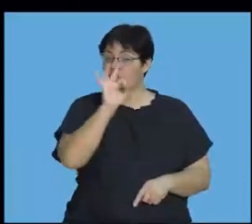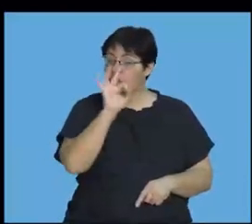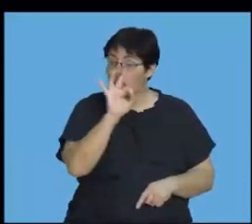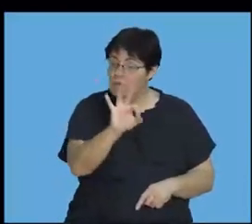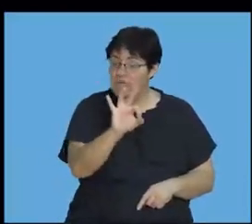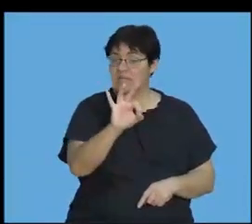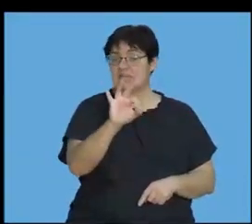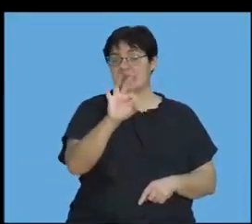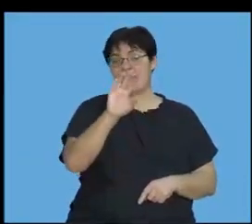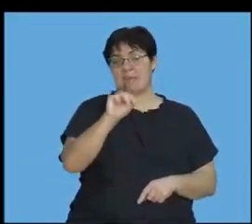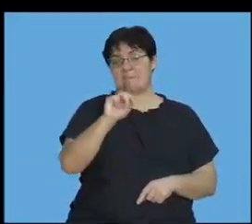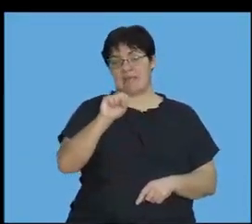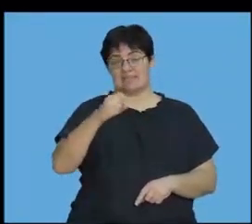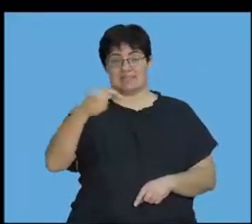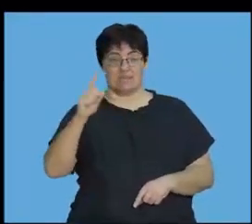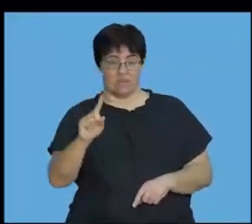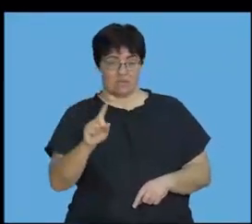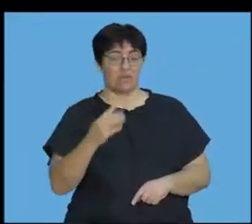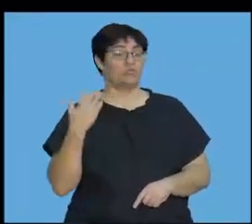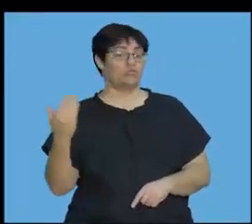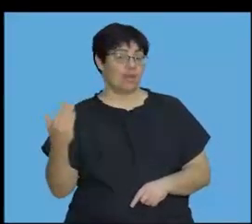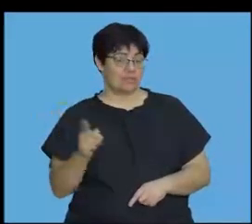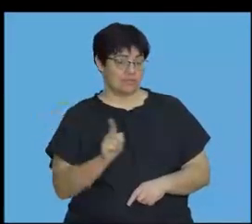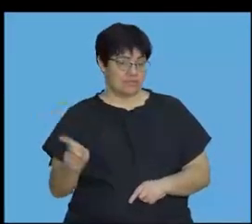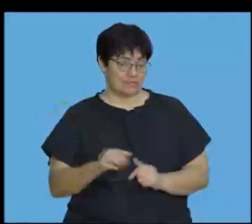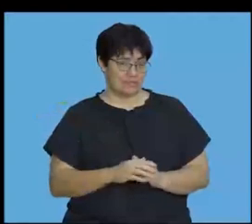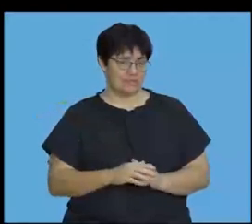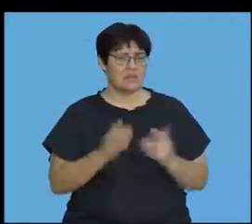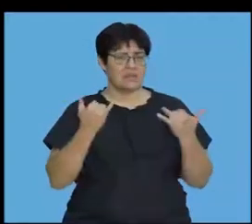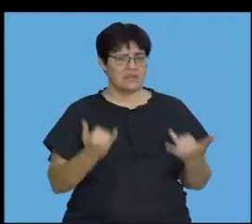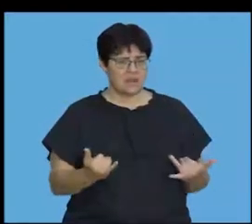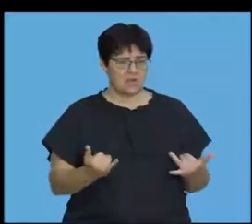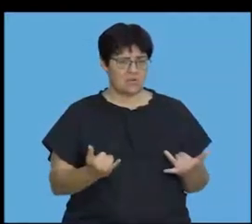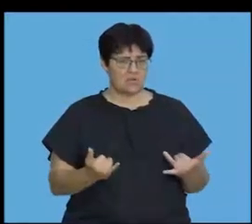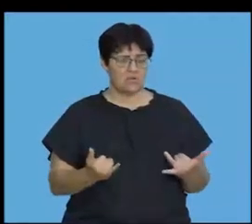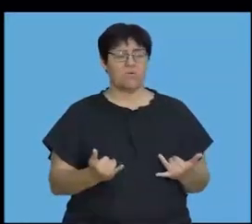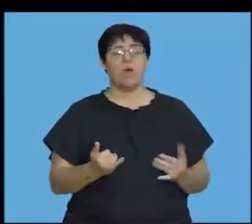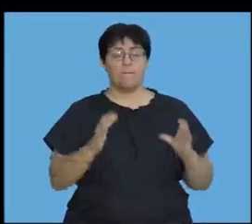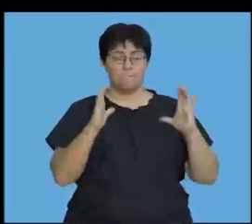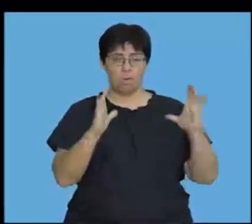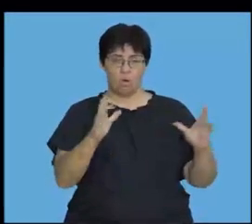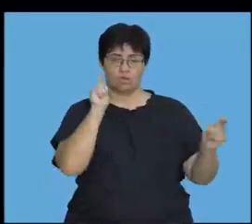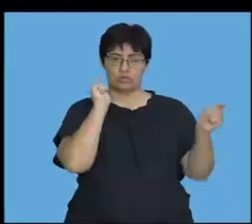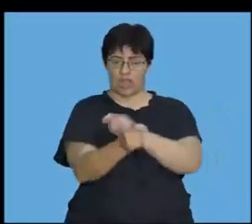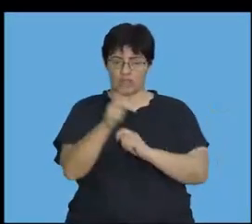3 meters per second to the right. They ask you to calculate the ball's change in momentum. So,